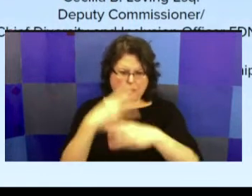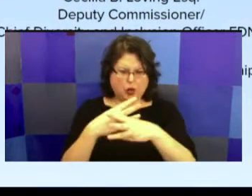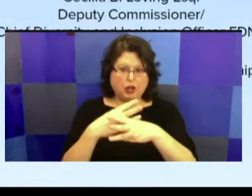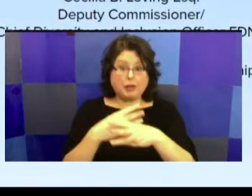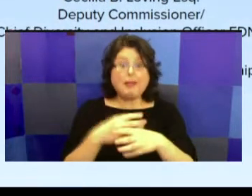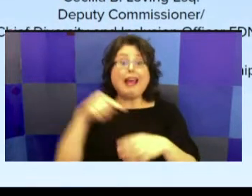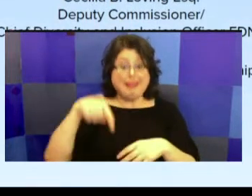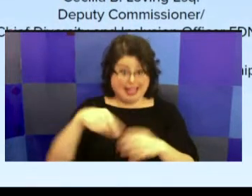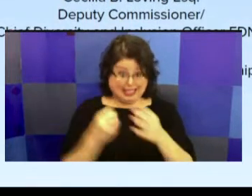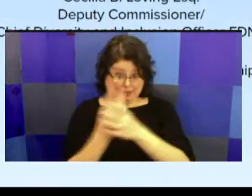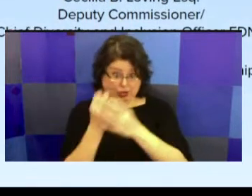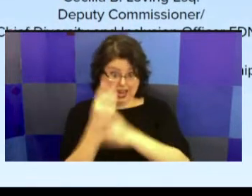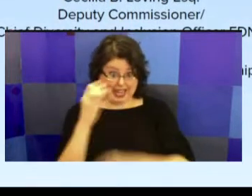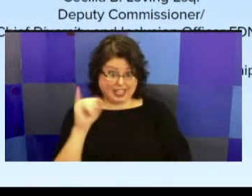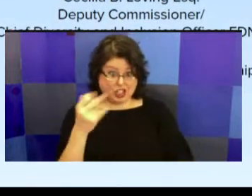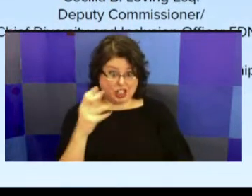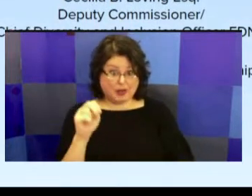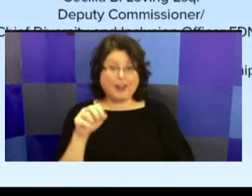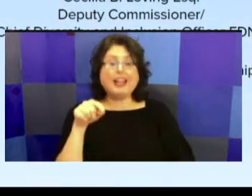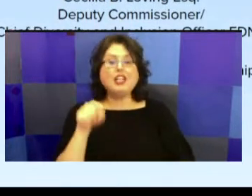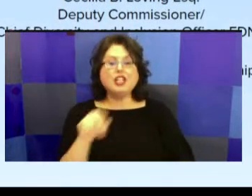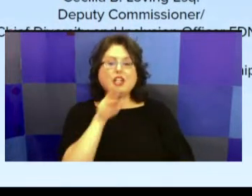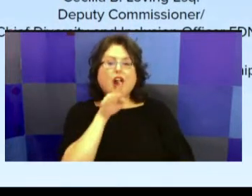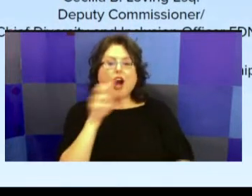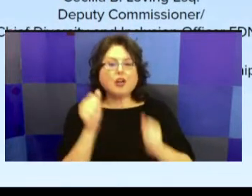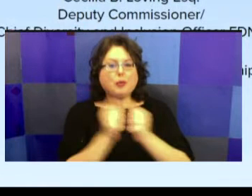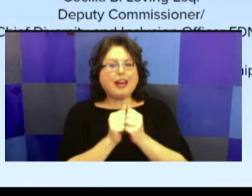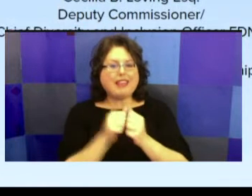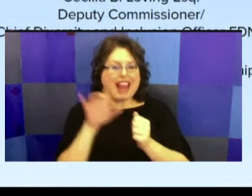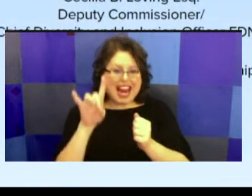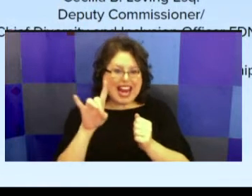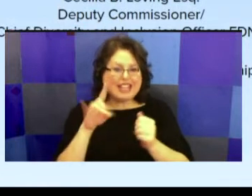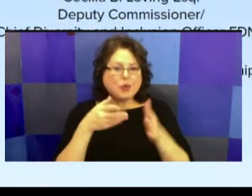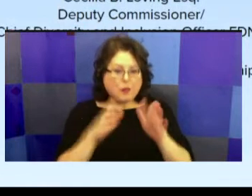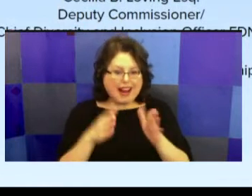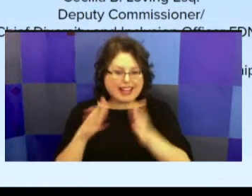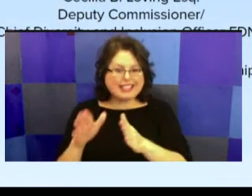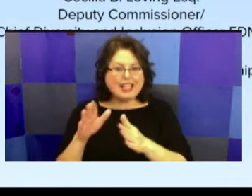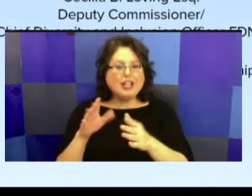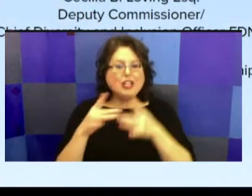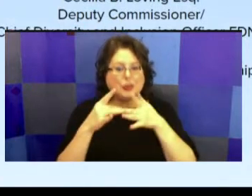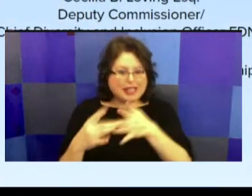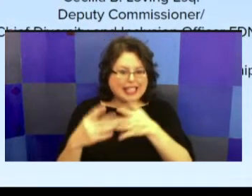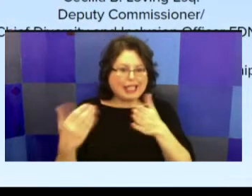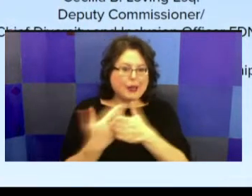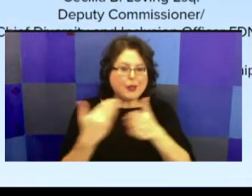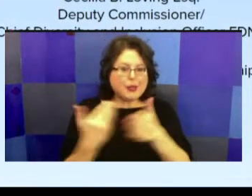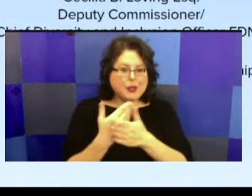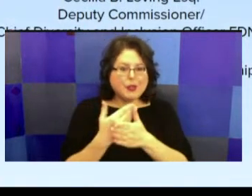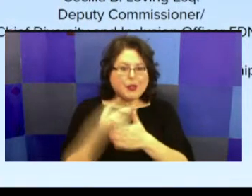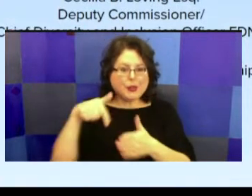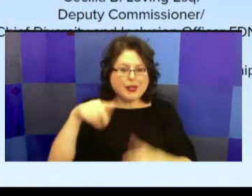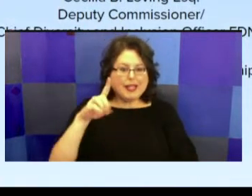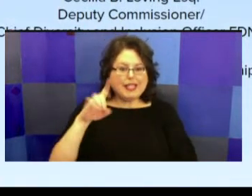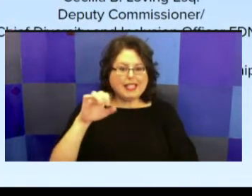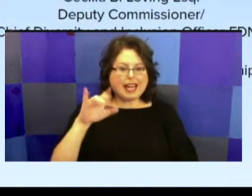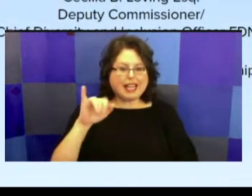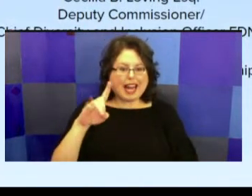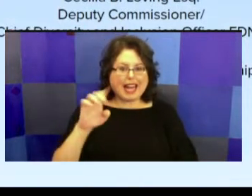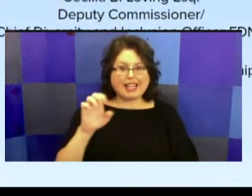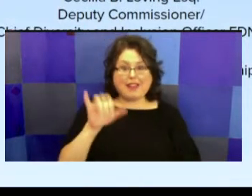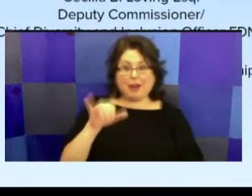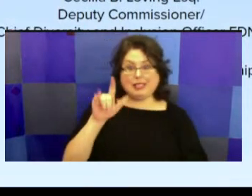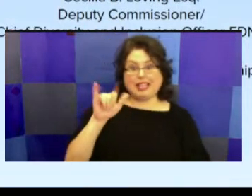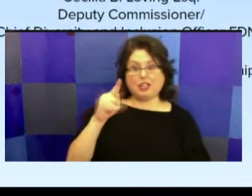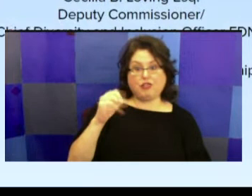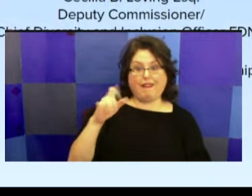in January, who spoke to the students about 8 ways to lead in the new decade. And this fall, Cecilia